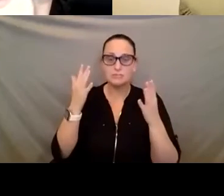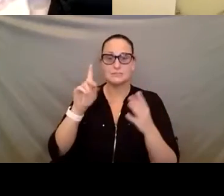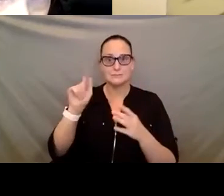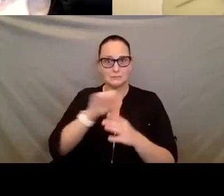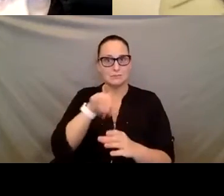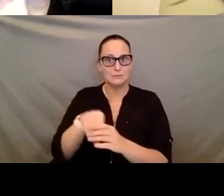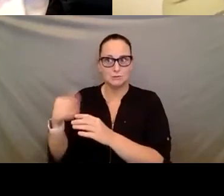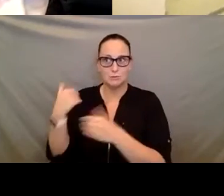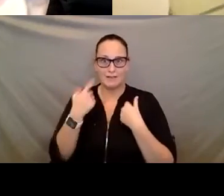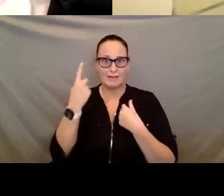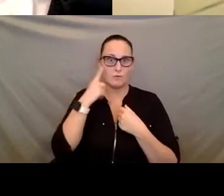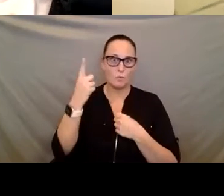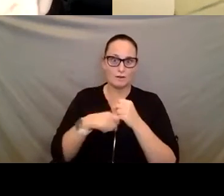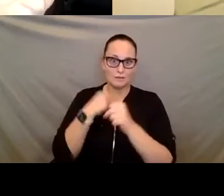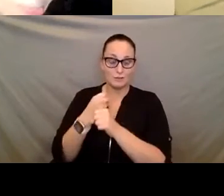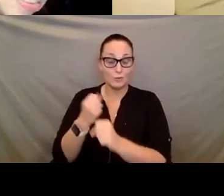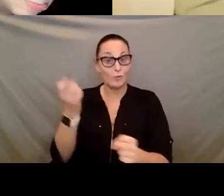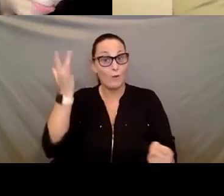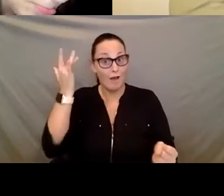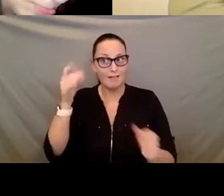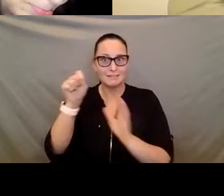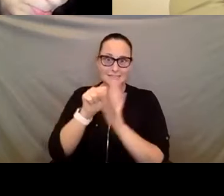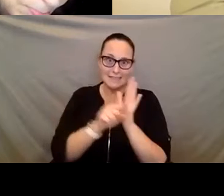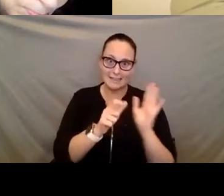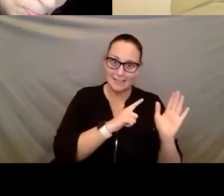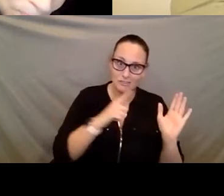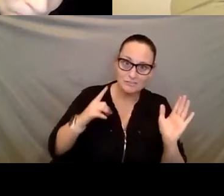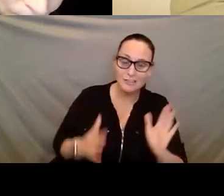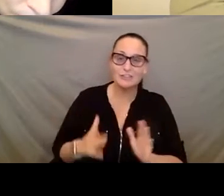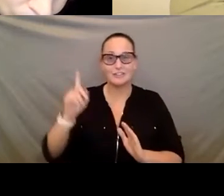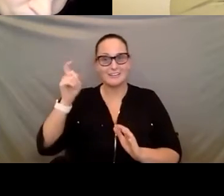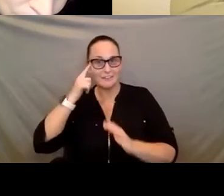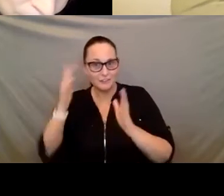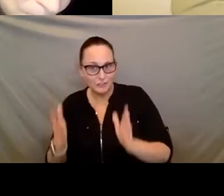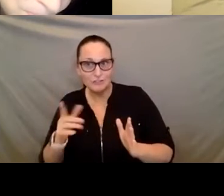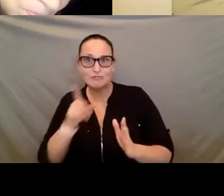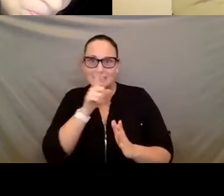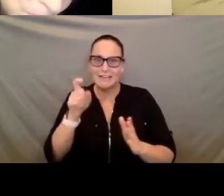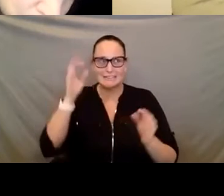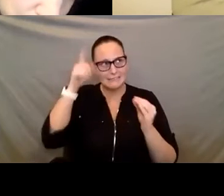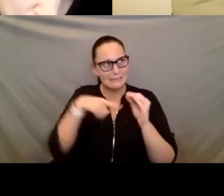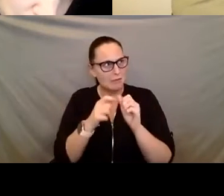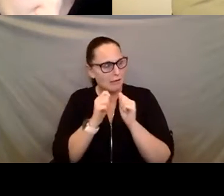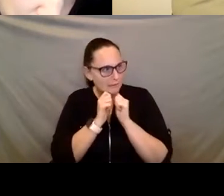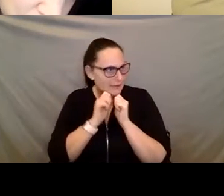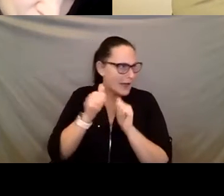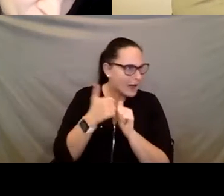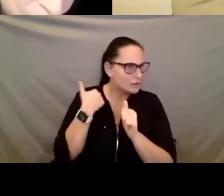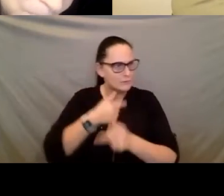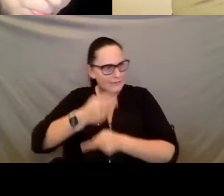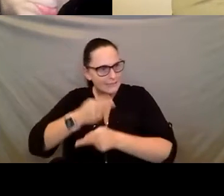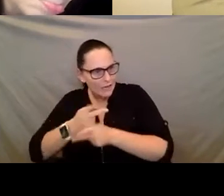had over the last year, because the state legislator and the governor and everyone has had to really think about, well, how do we take care of people